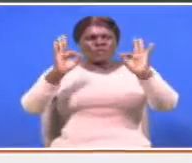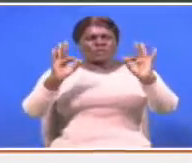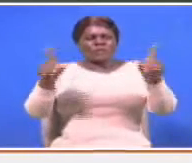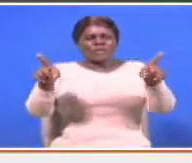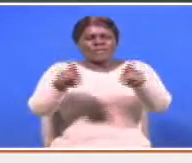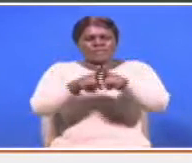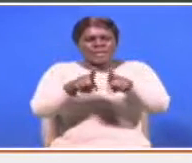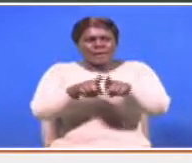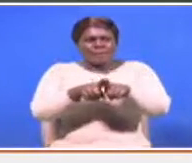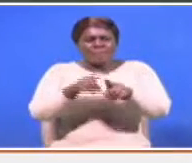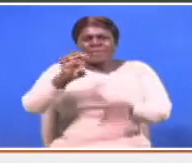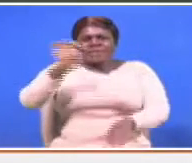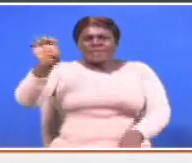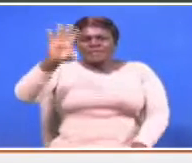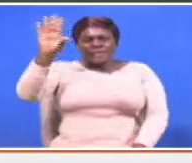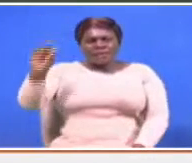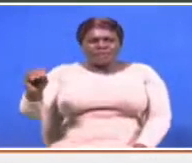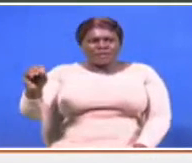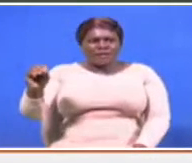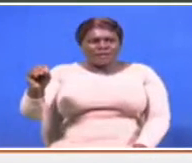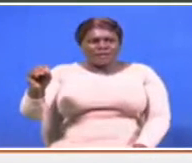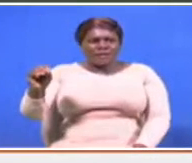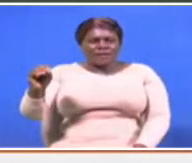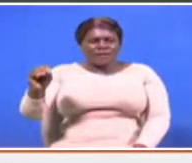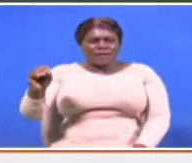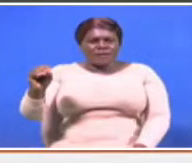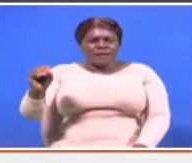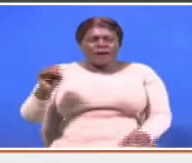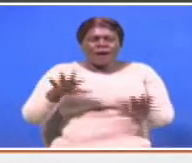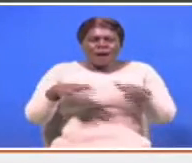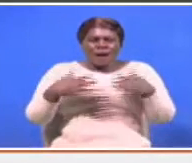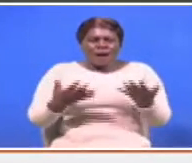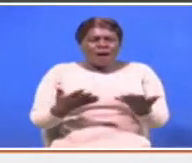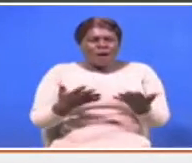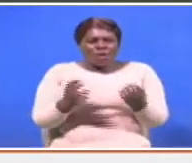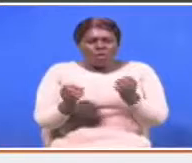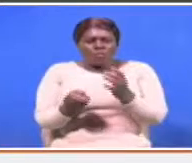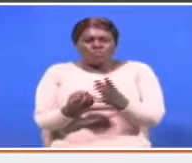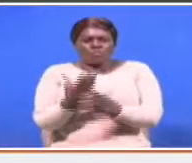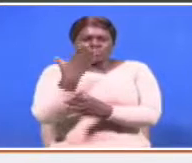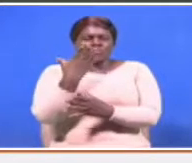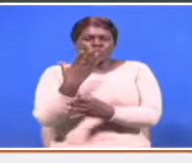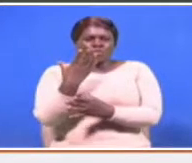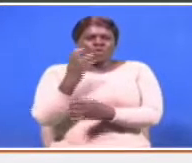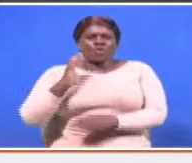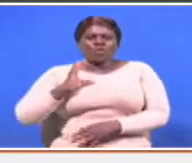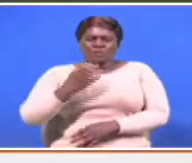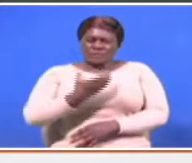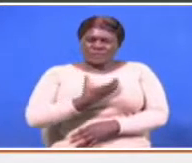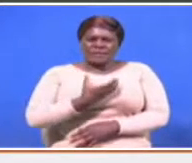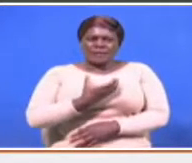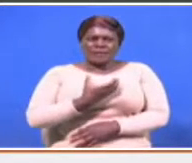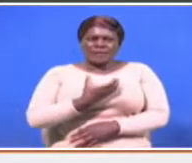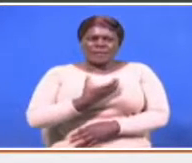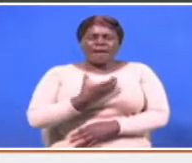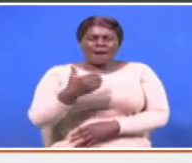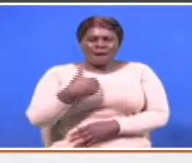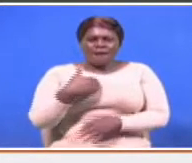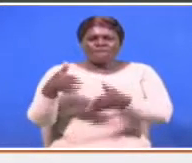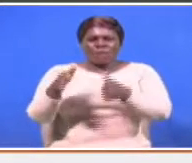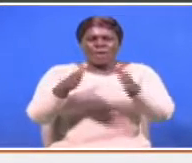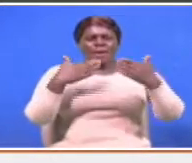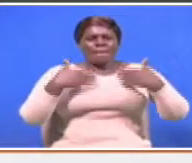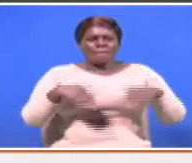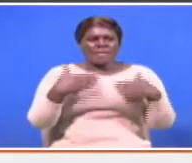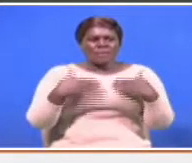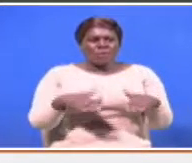even within East Africa, Rwanda University, how you constitute, even Makerere, Dar es Salaam. The people